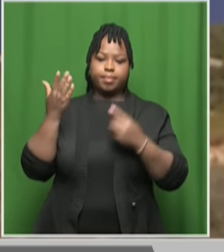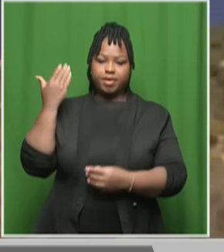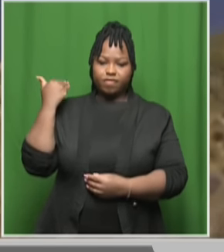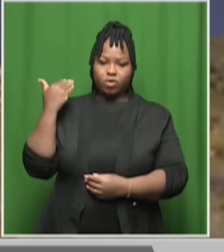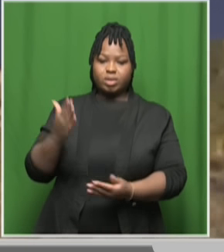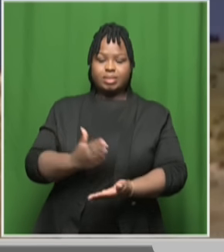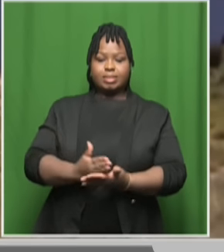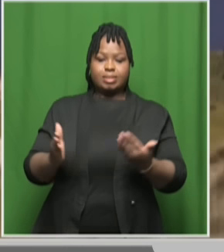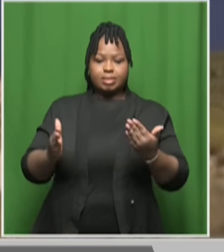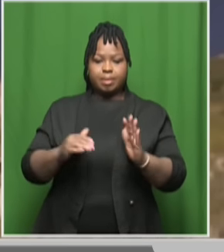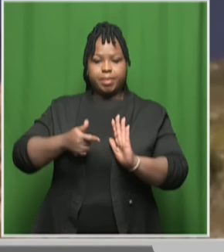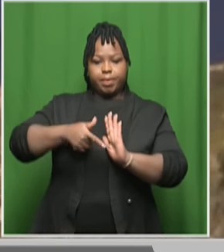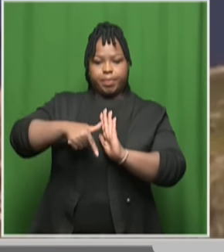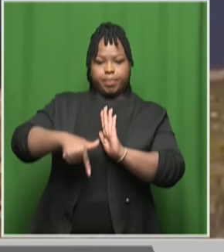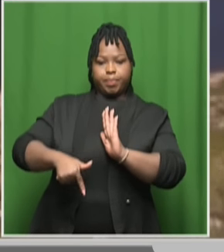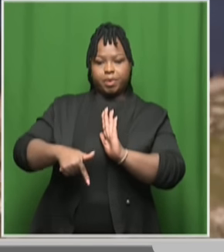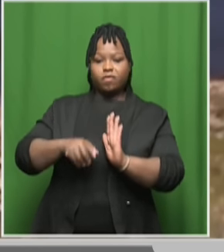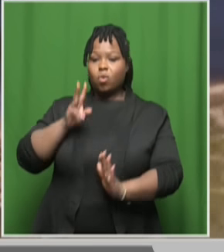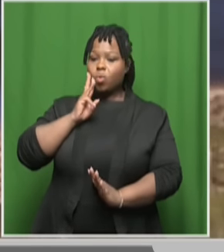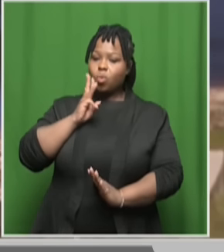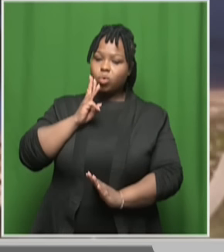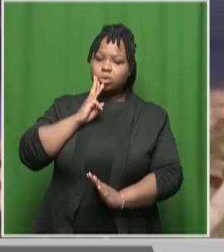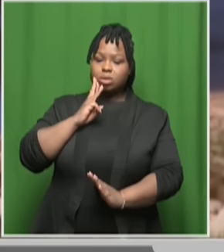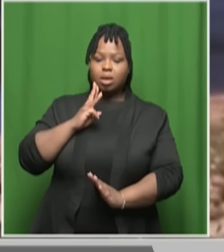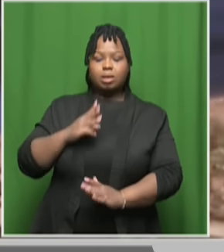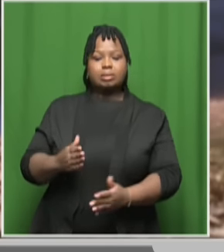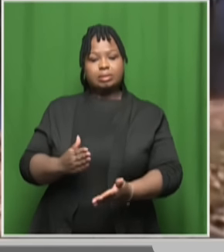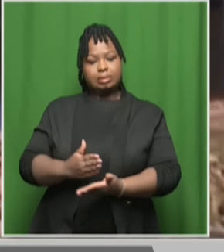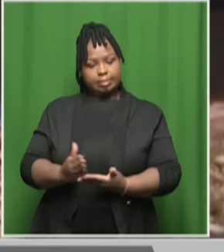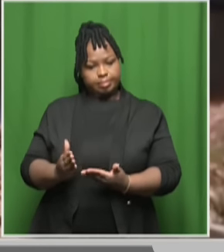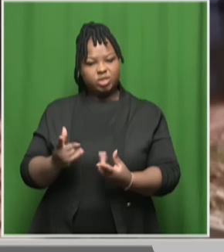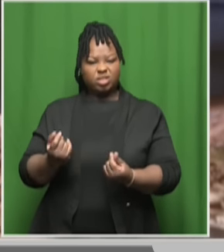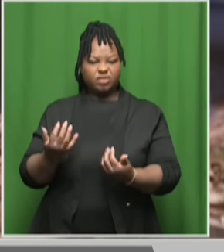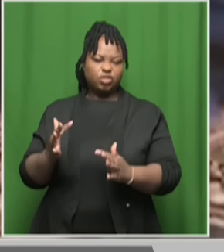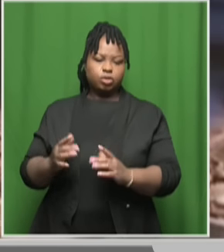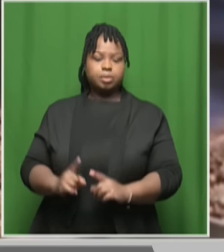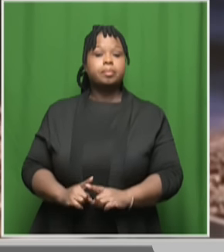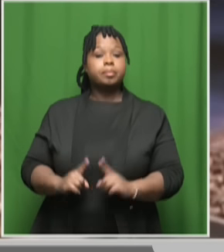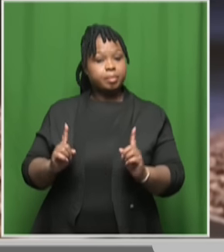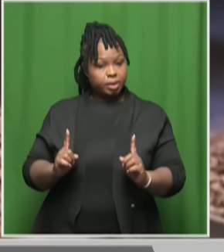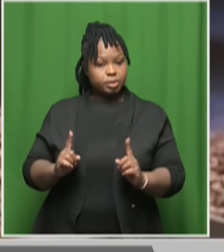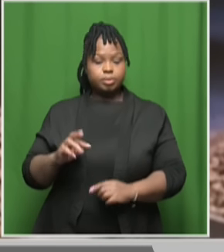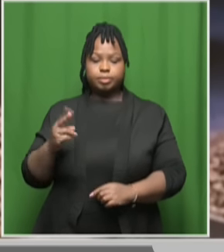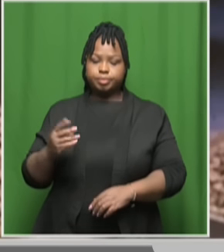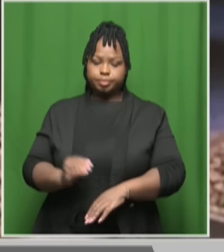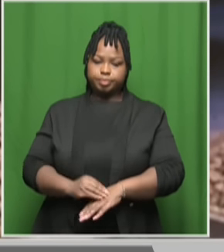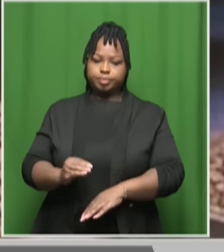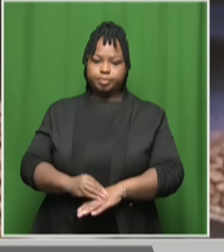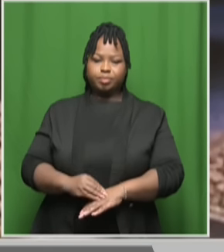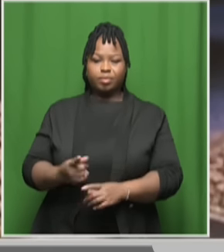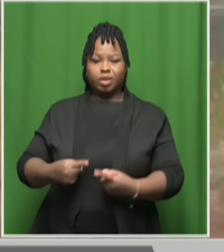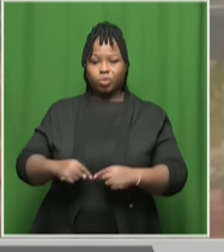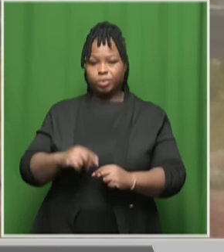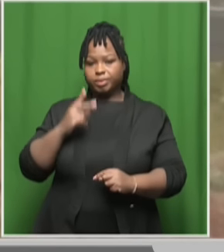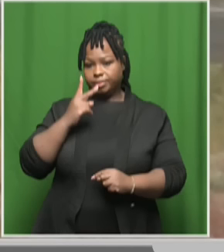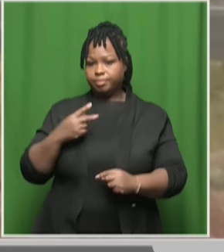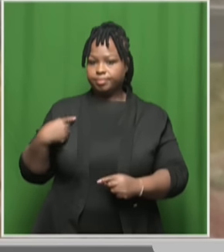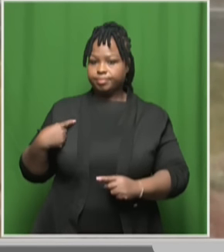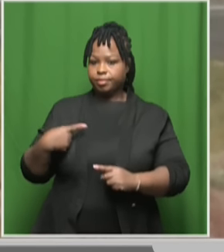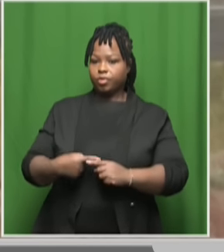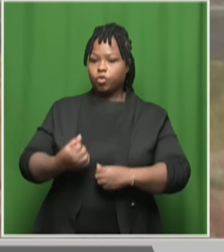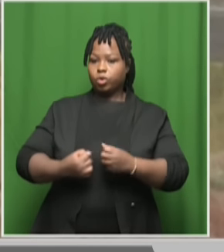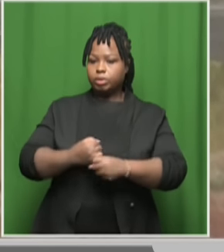certain boreholes or projects were drilled. But I think the issue that we've also seen over these years is